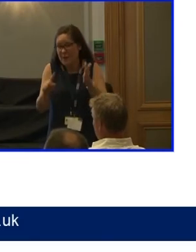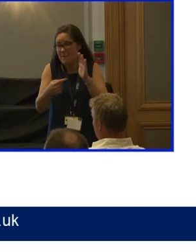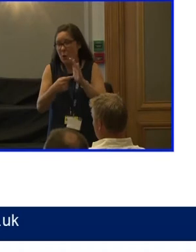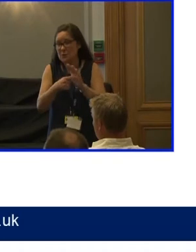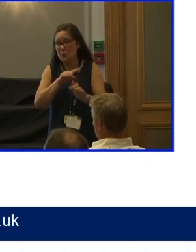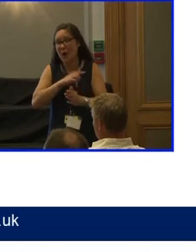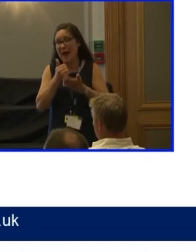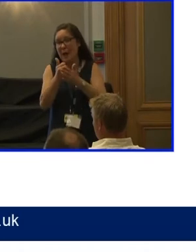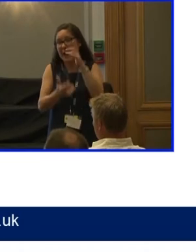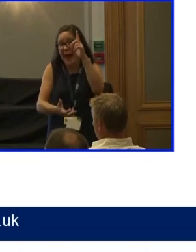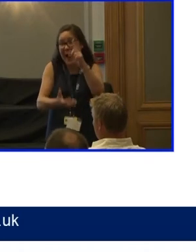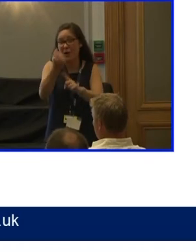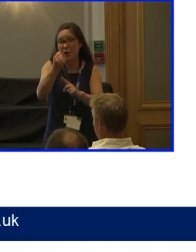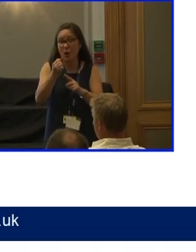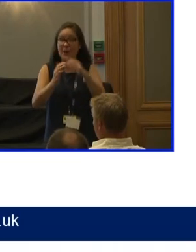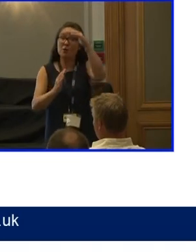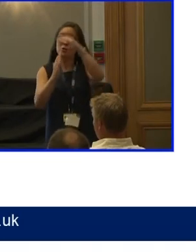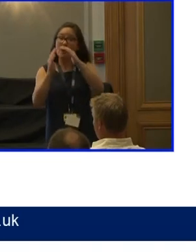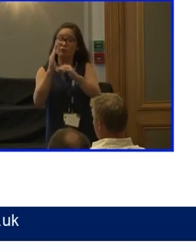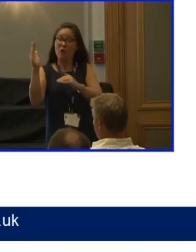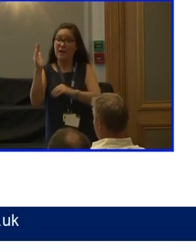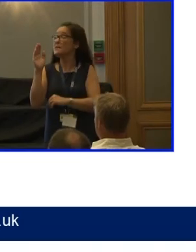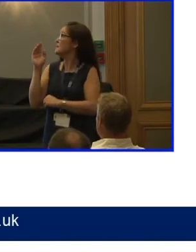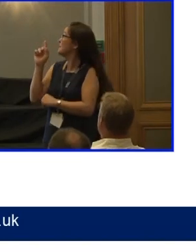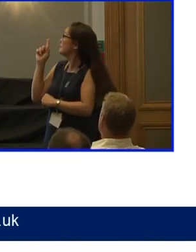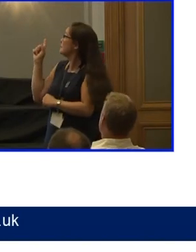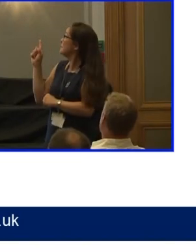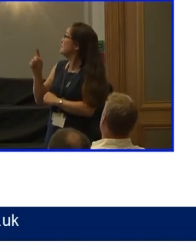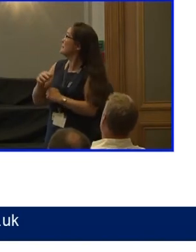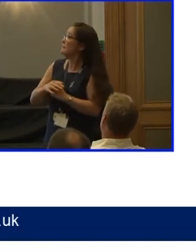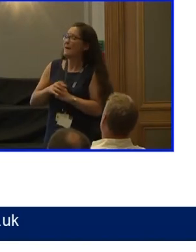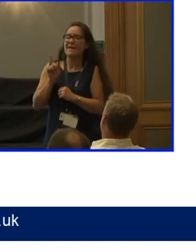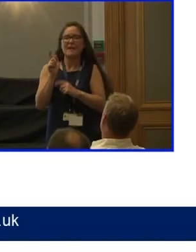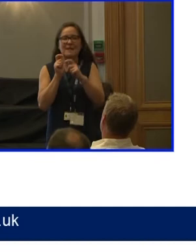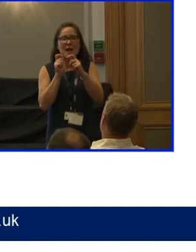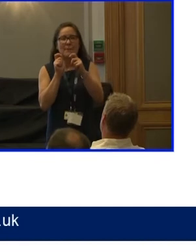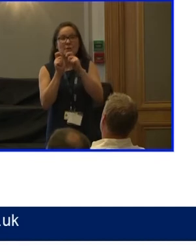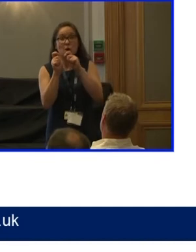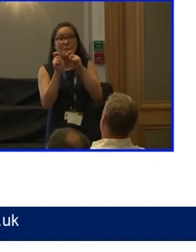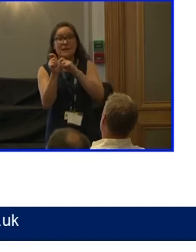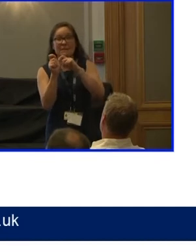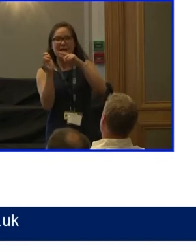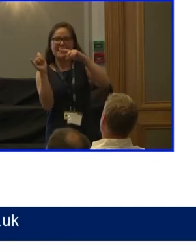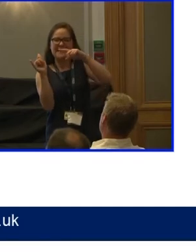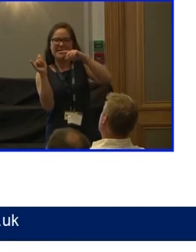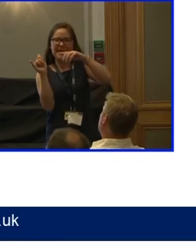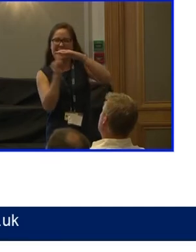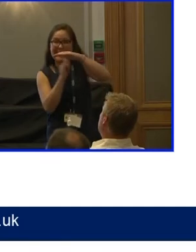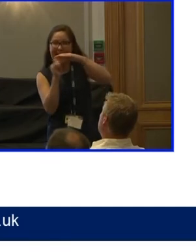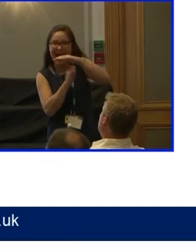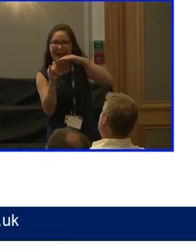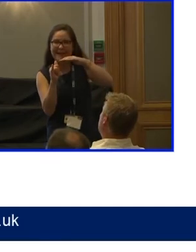the top right is an image taken with an adaptive optics scanning laser ophthalmoscope, or